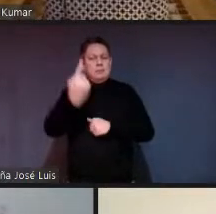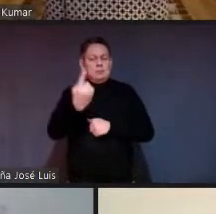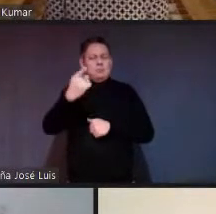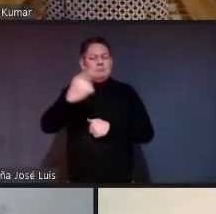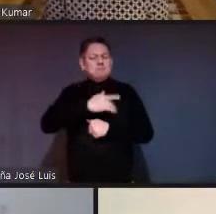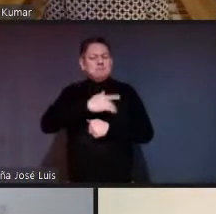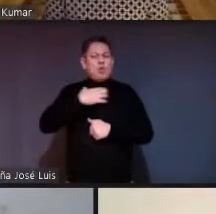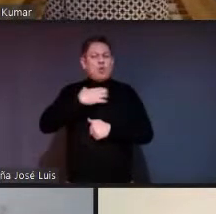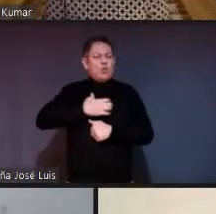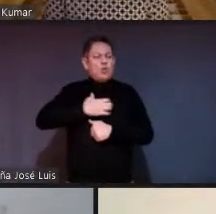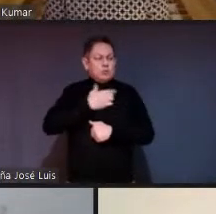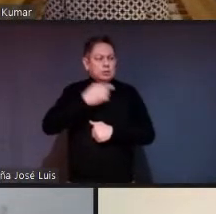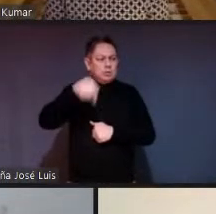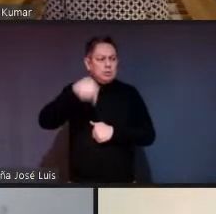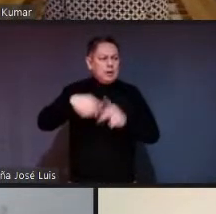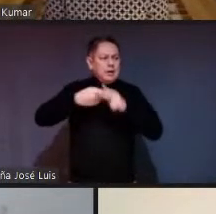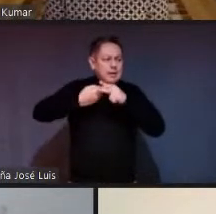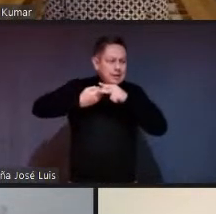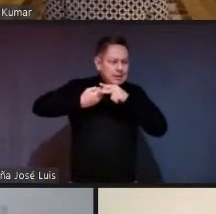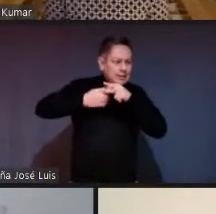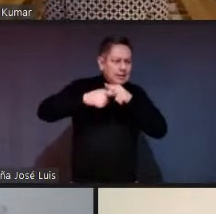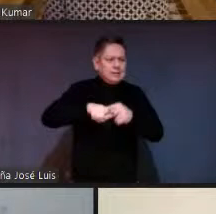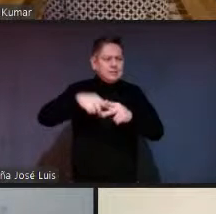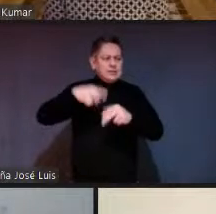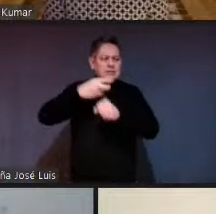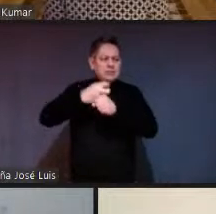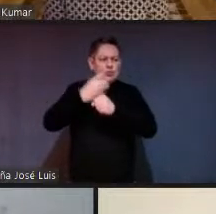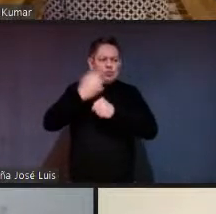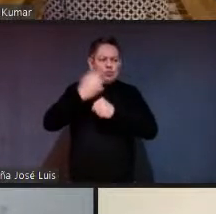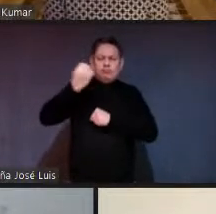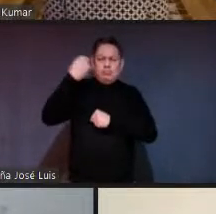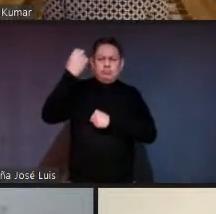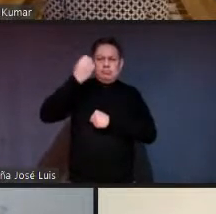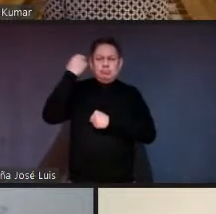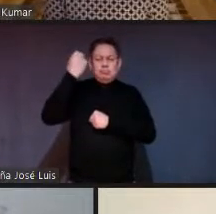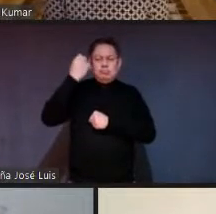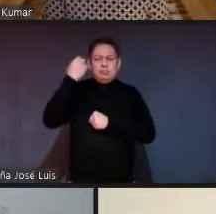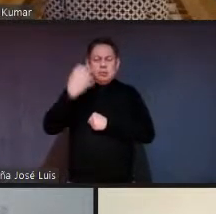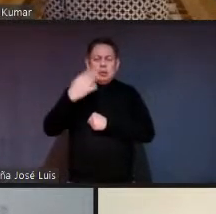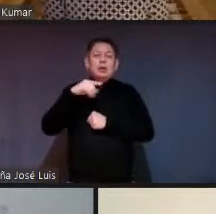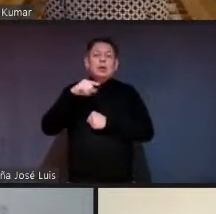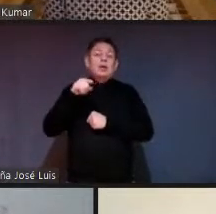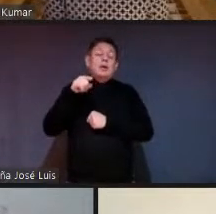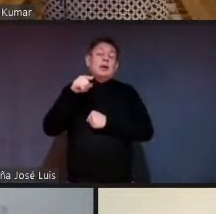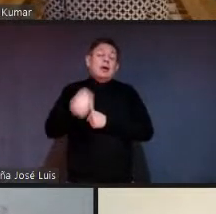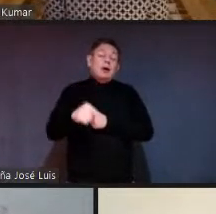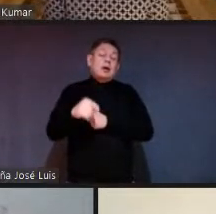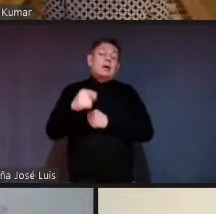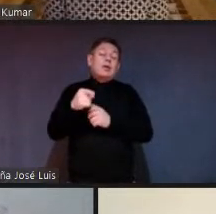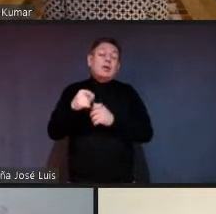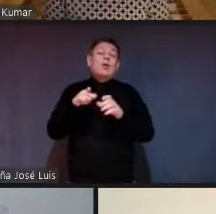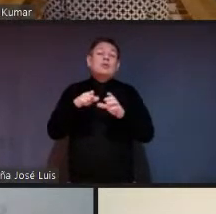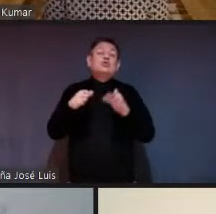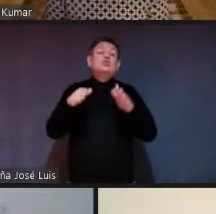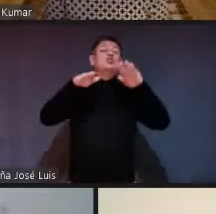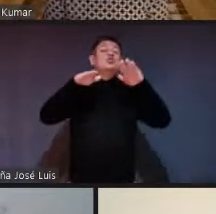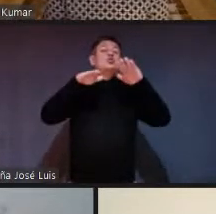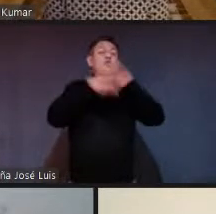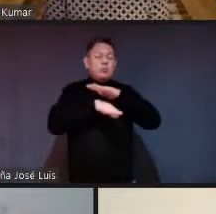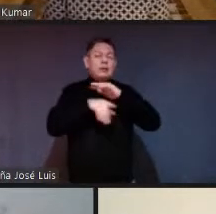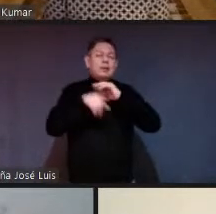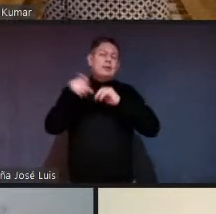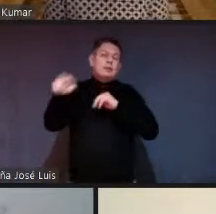of 2021, it's an honor for me to formally open the second Knowledge and Transformation Health